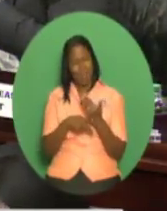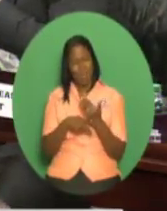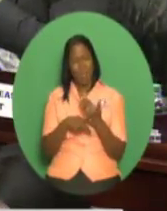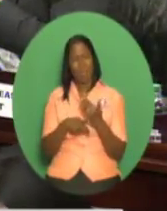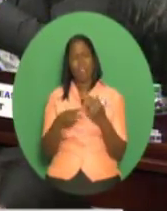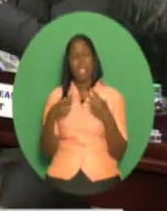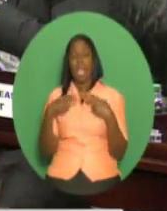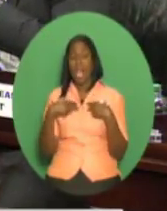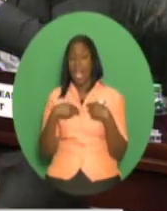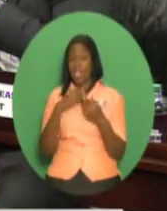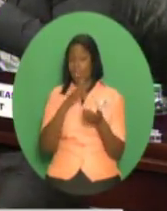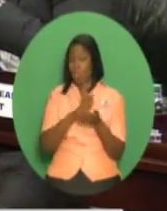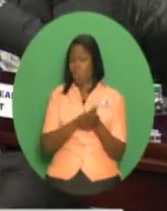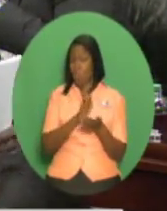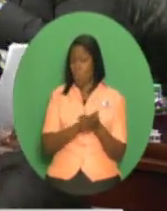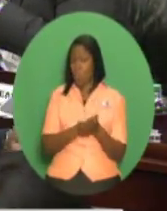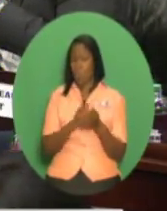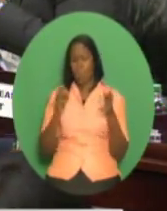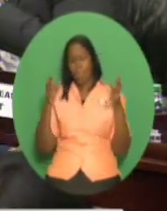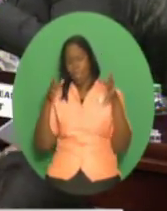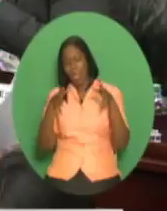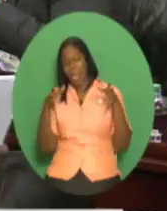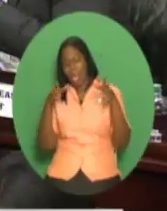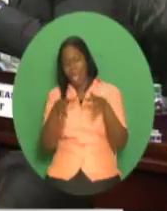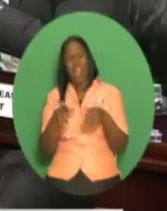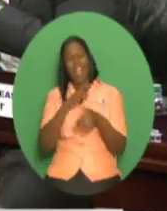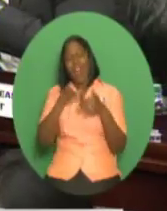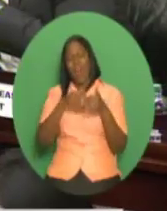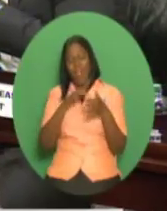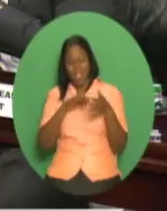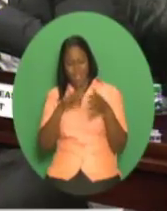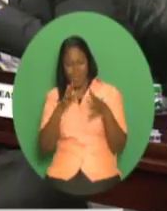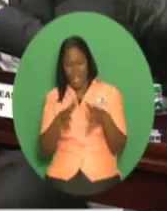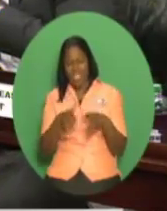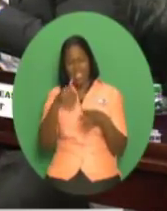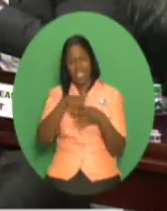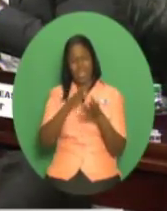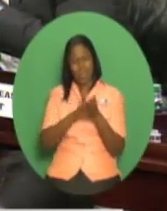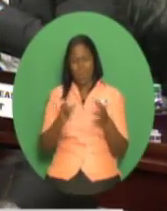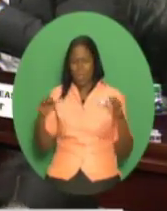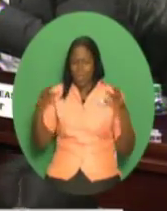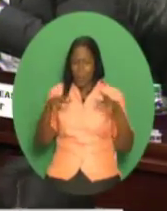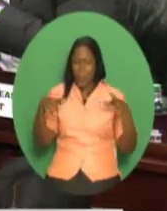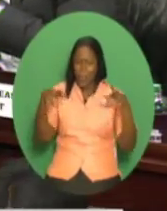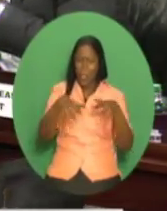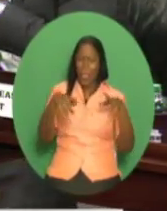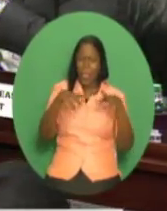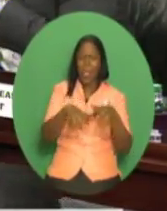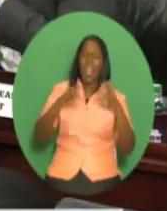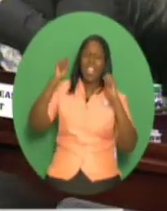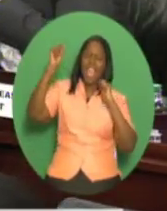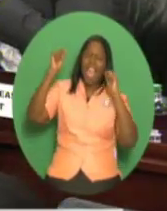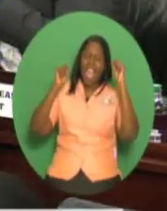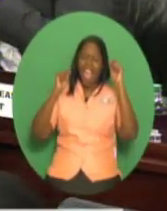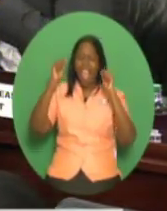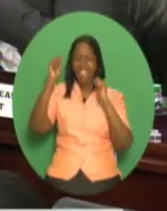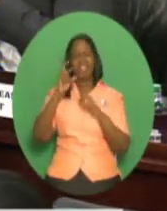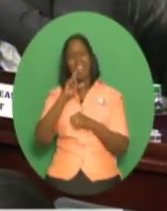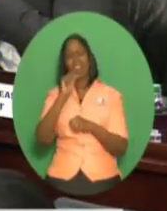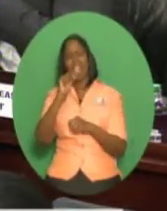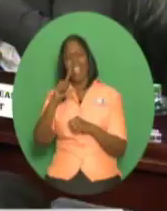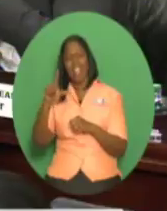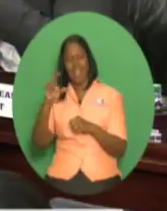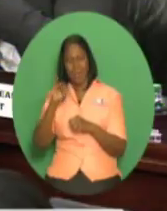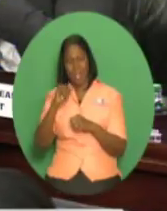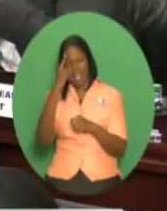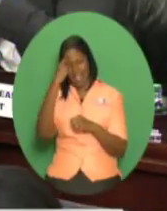rally involving all the students in those schools that we have identified. And those activities were